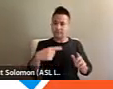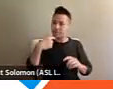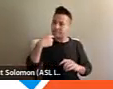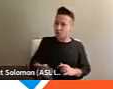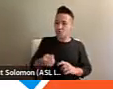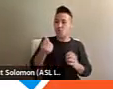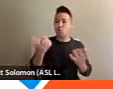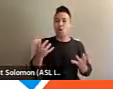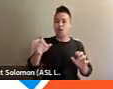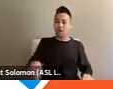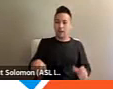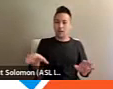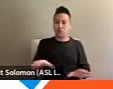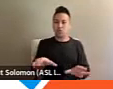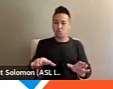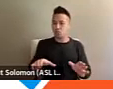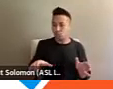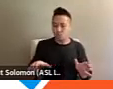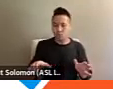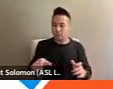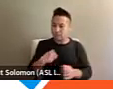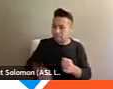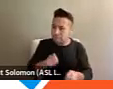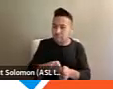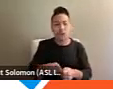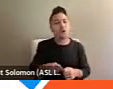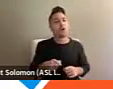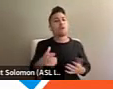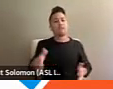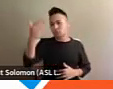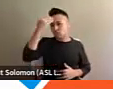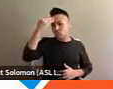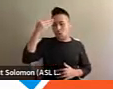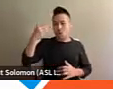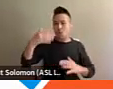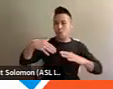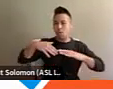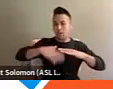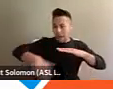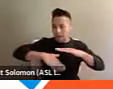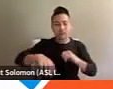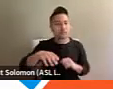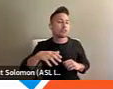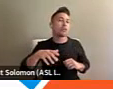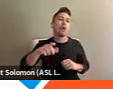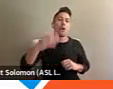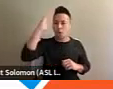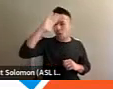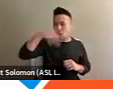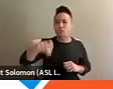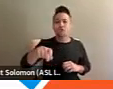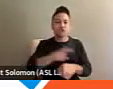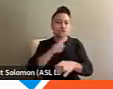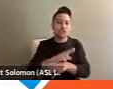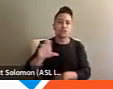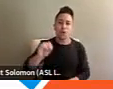with those. So now we know the basics, right? And we know that we should use OER because it